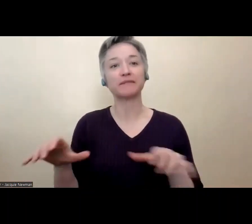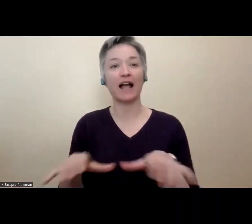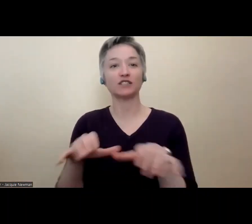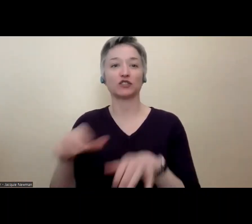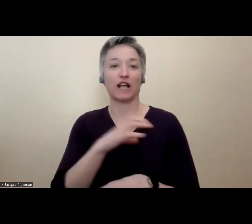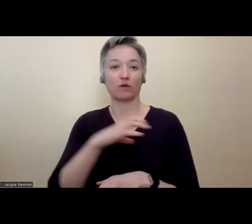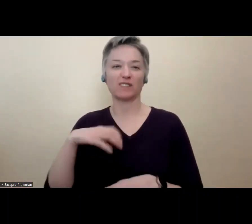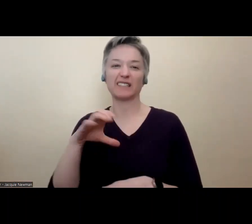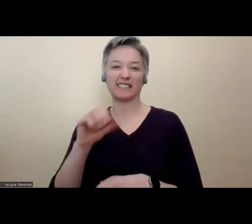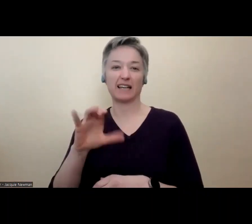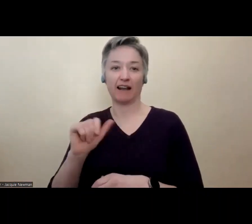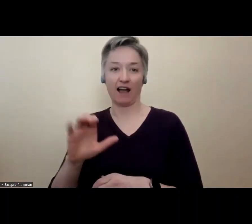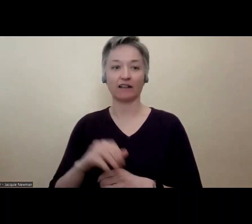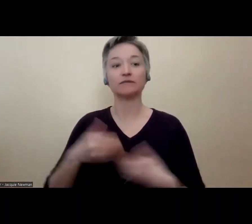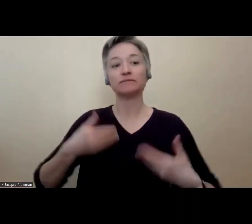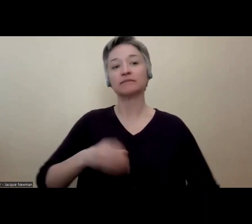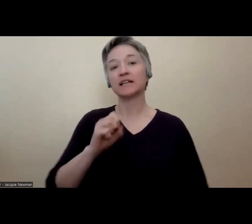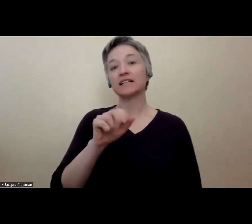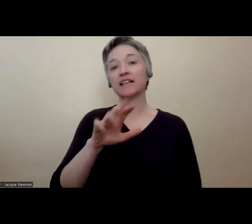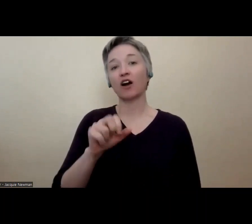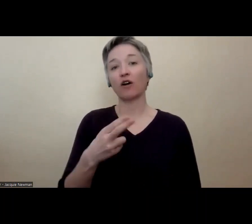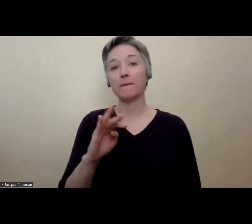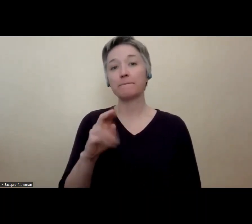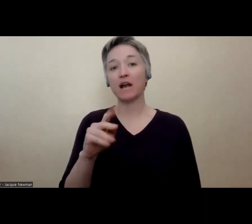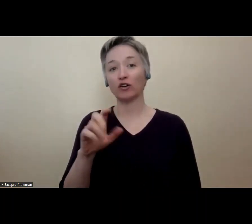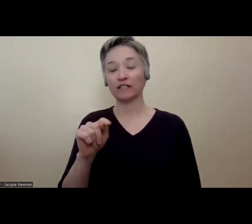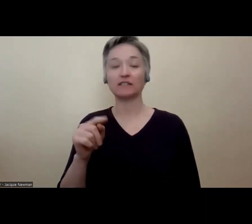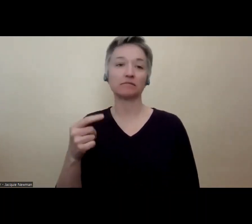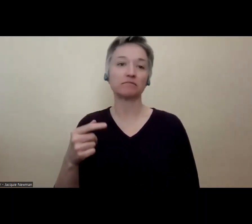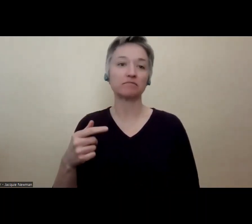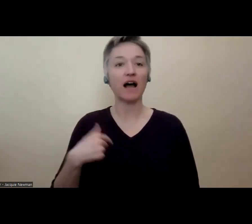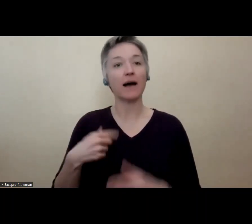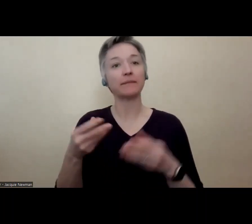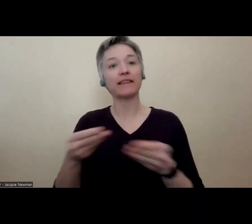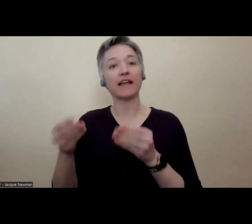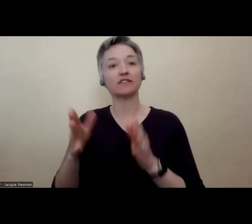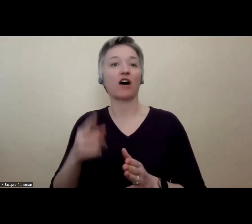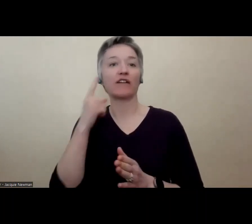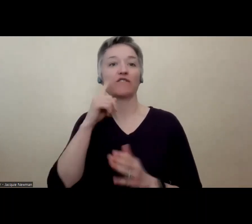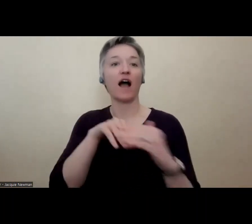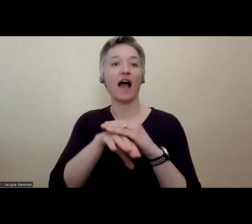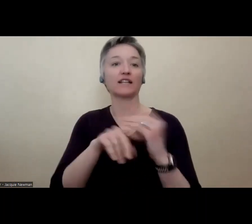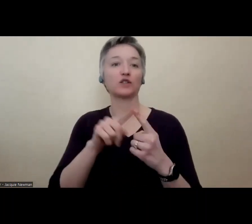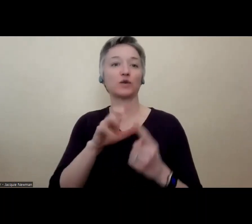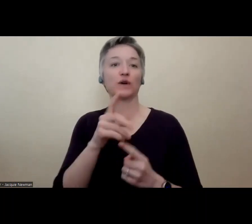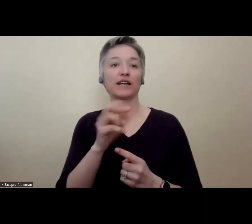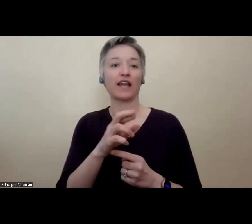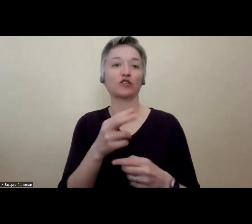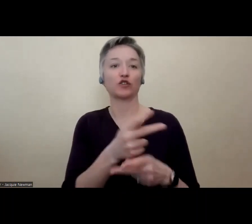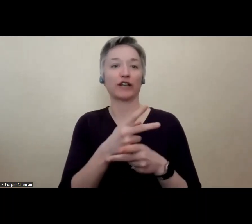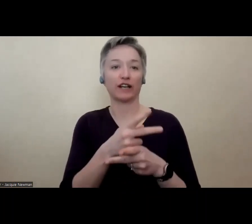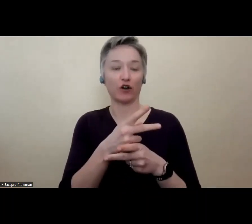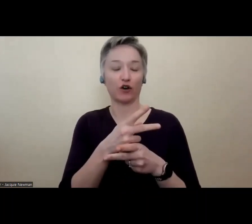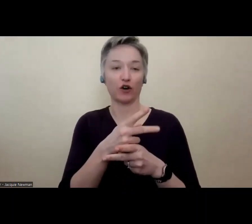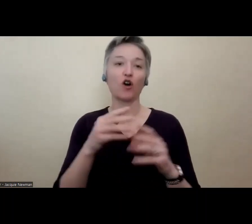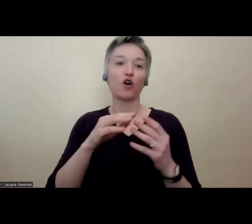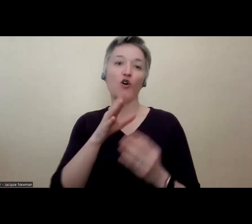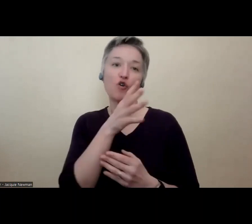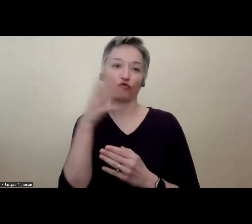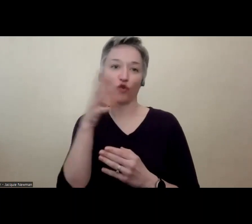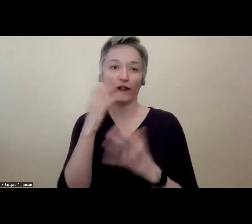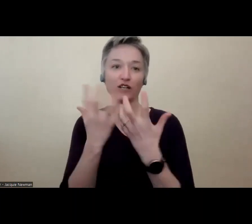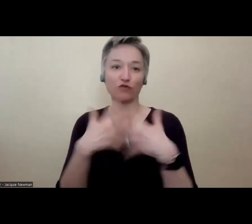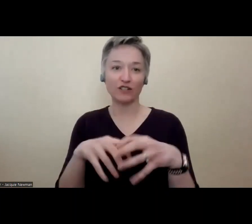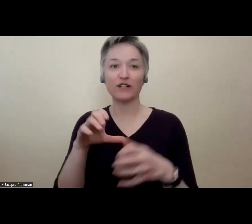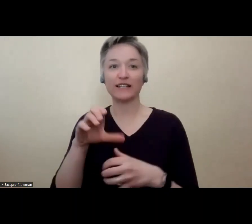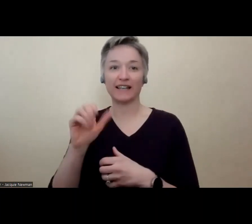Merritt, the Regional Outreach Manager for the COE and liaison to the Access to Cancer Care Rural Integration CCAC Working Group.